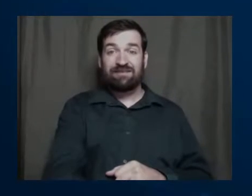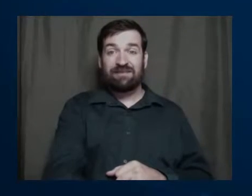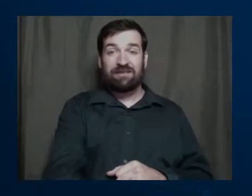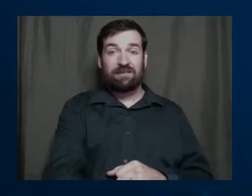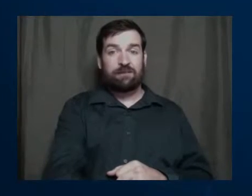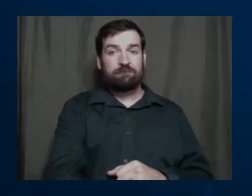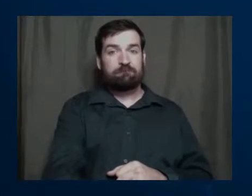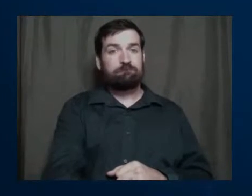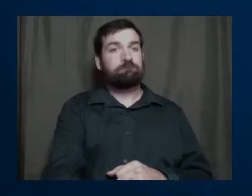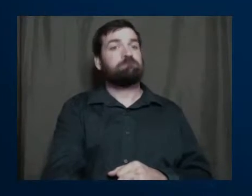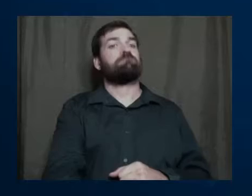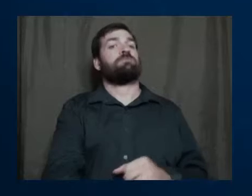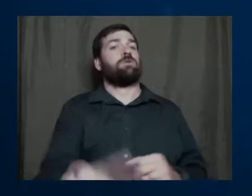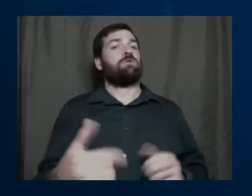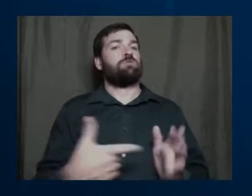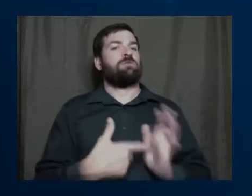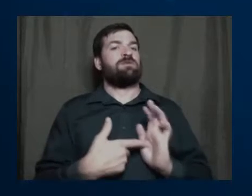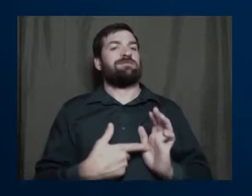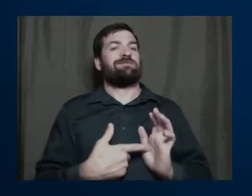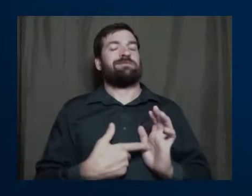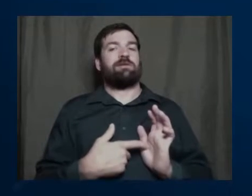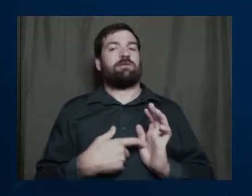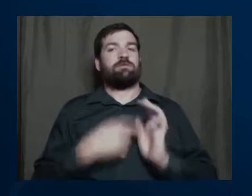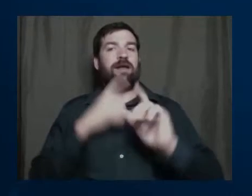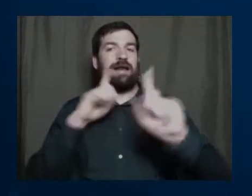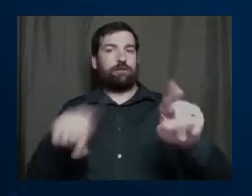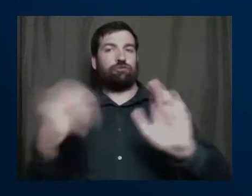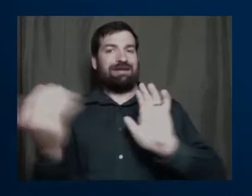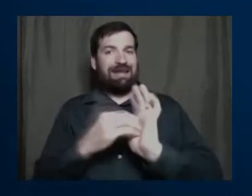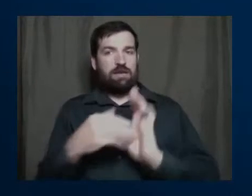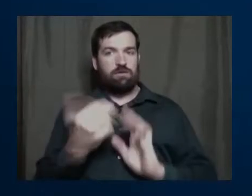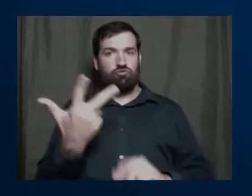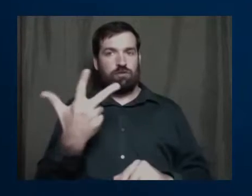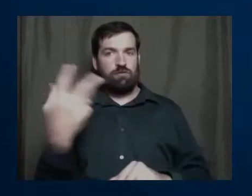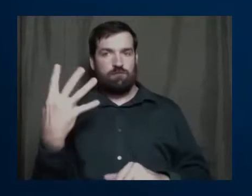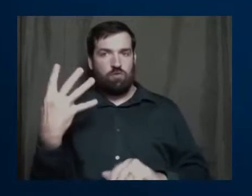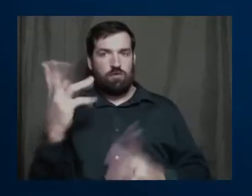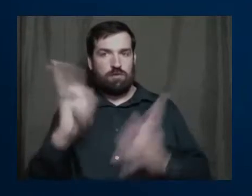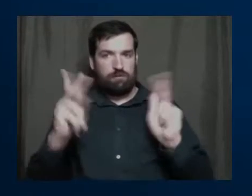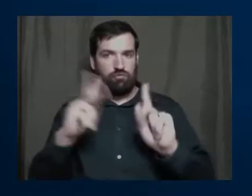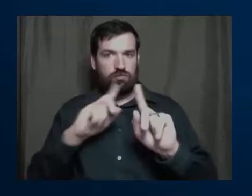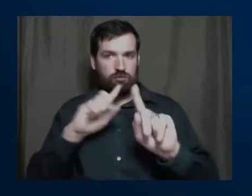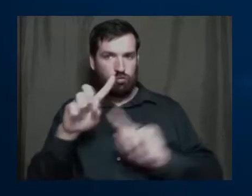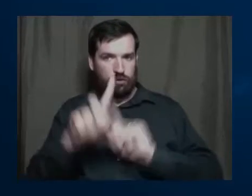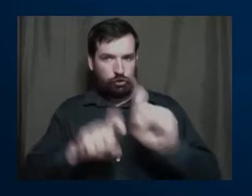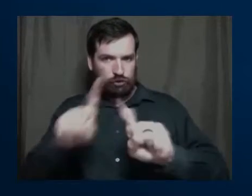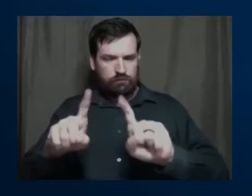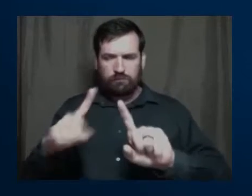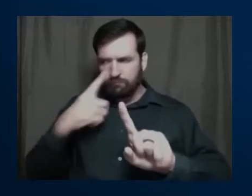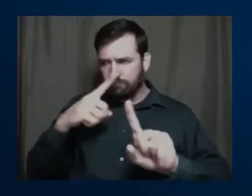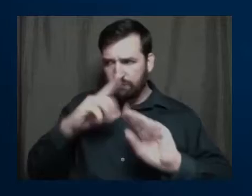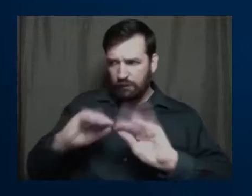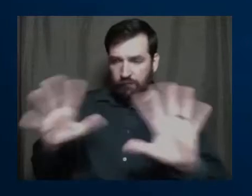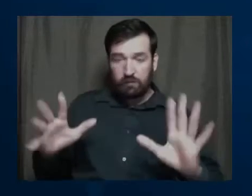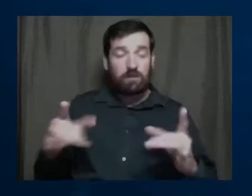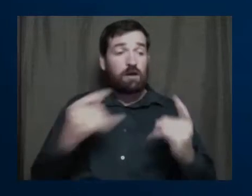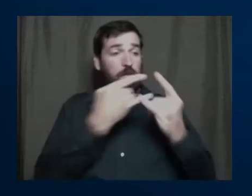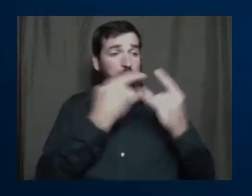question because I've had about 3 or 4 people ask it since we started the program. So just clarify and clear this up. Does masking and infection